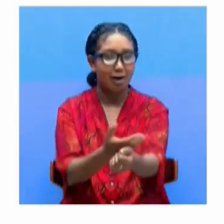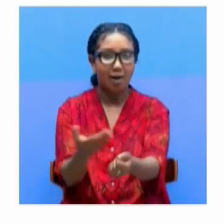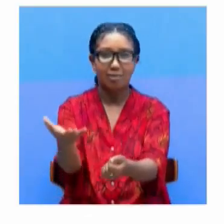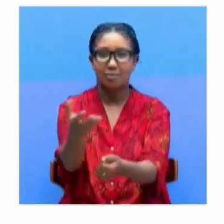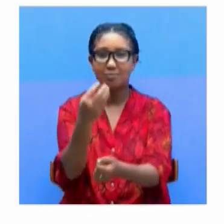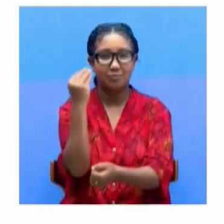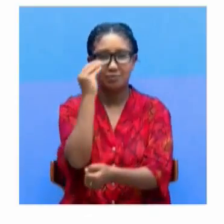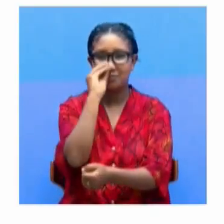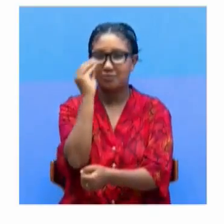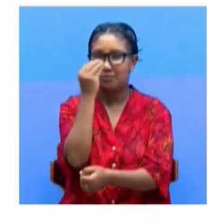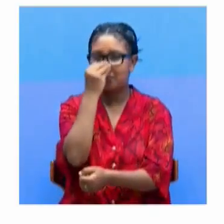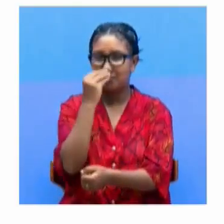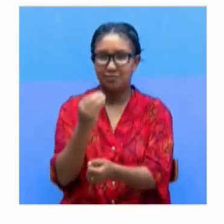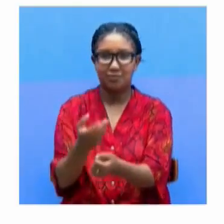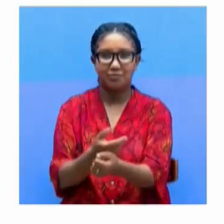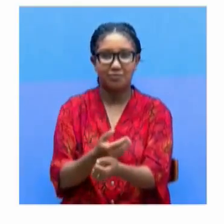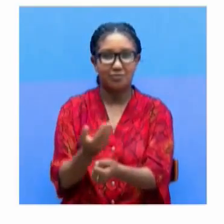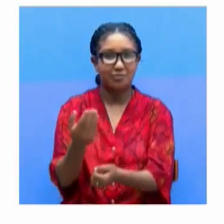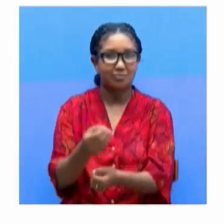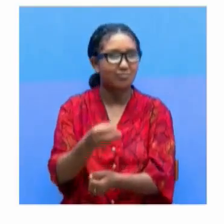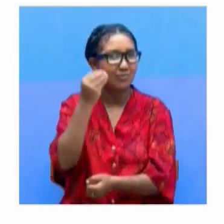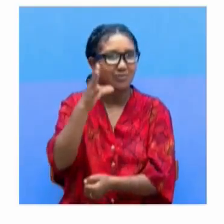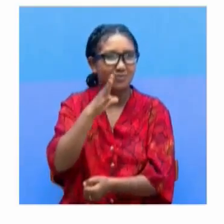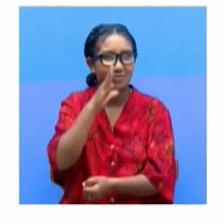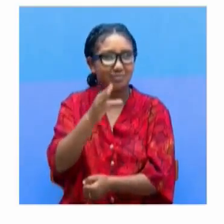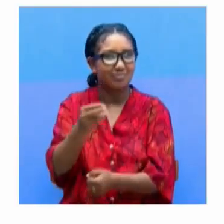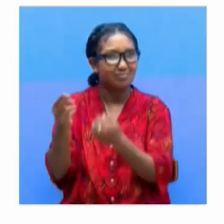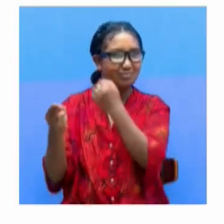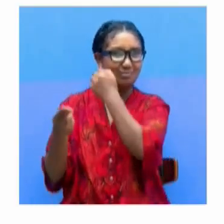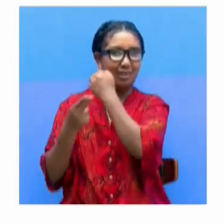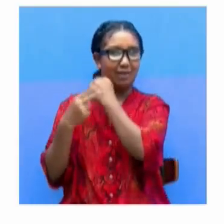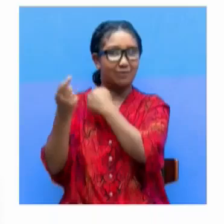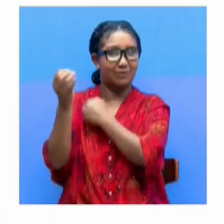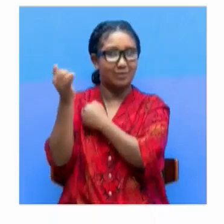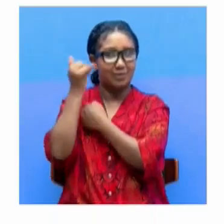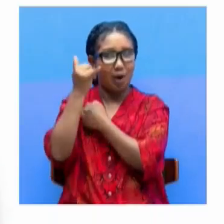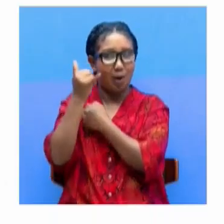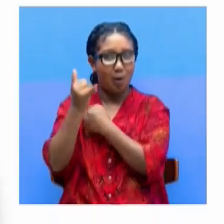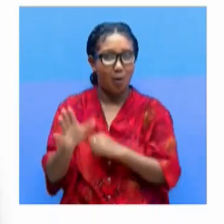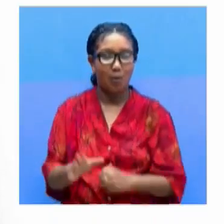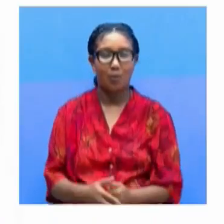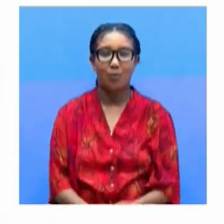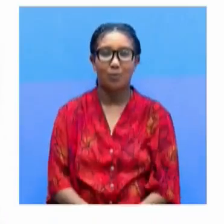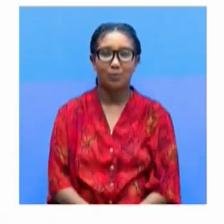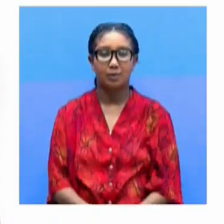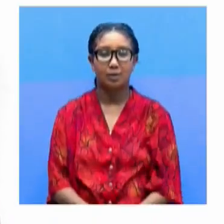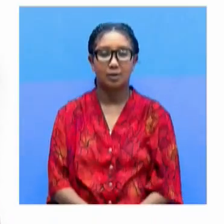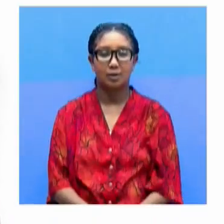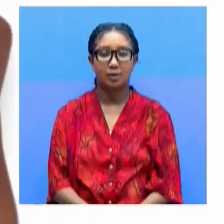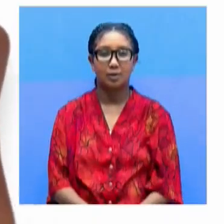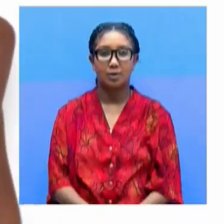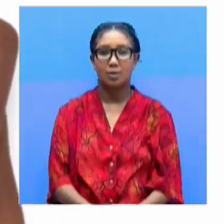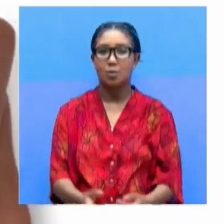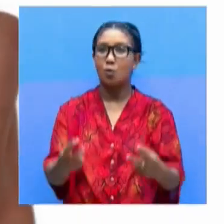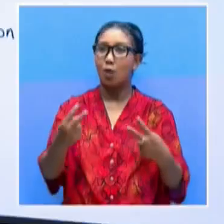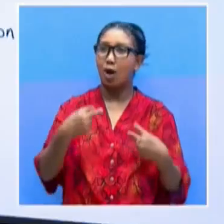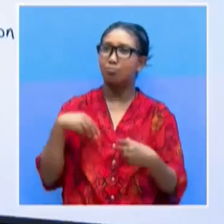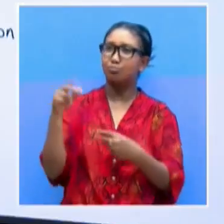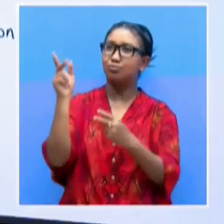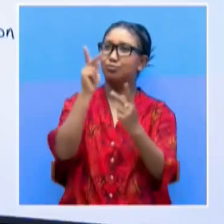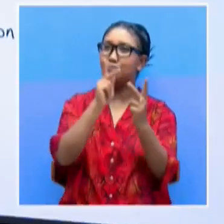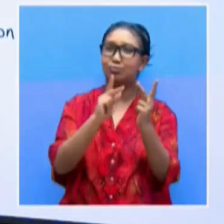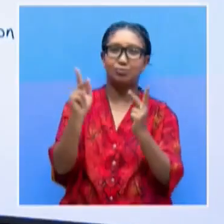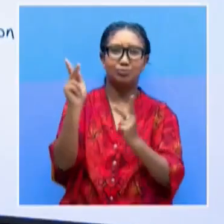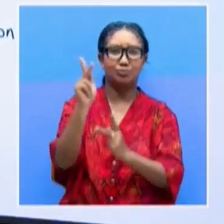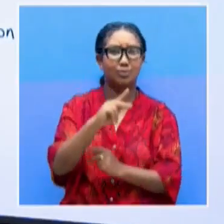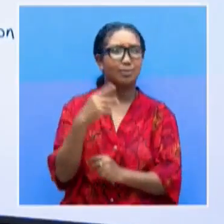flower garden, which I never forget. Flower garden. We have seen a